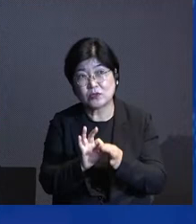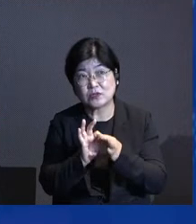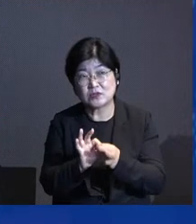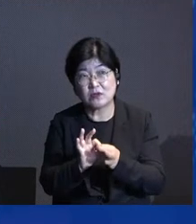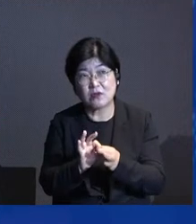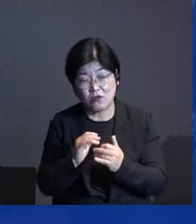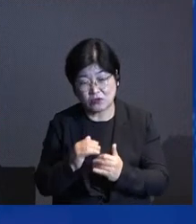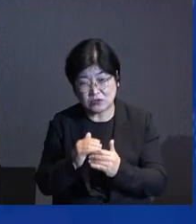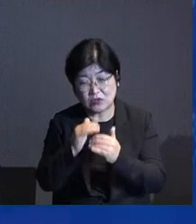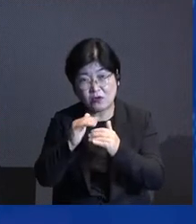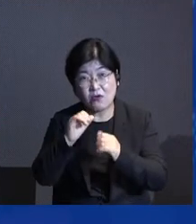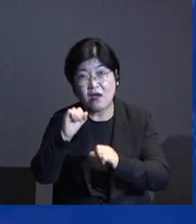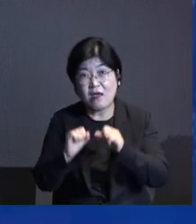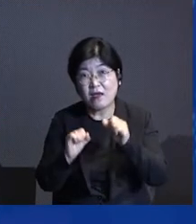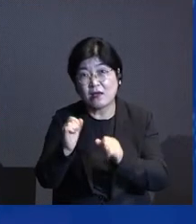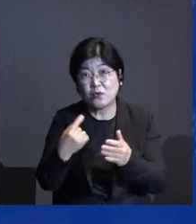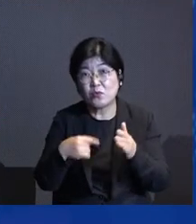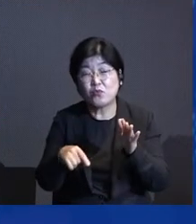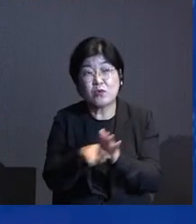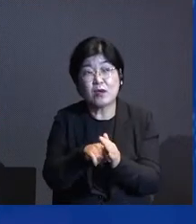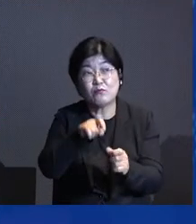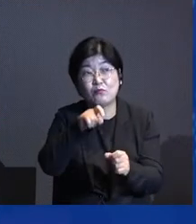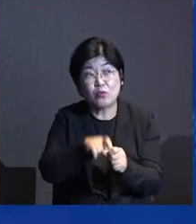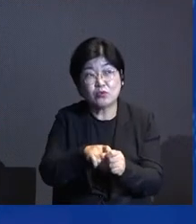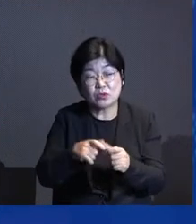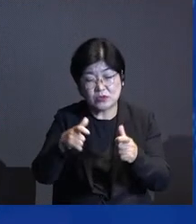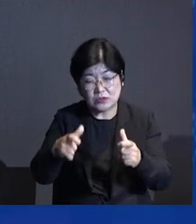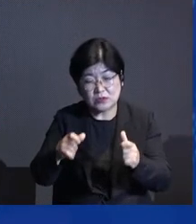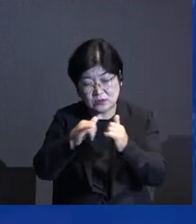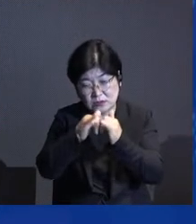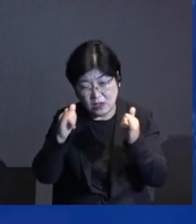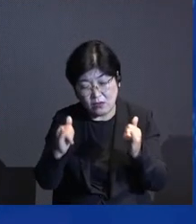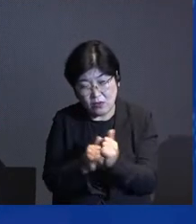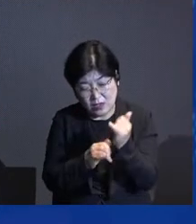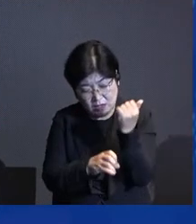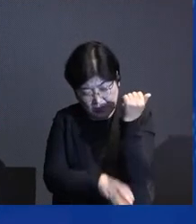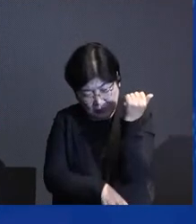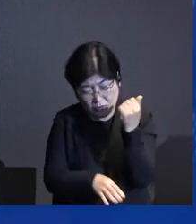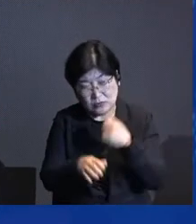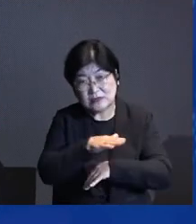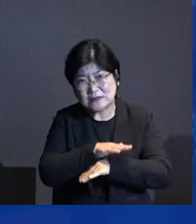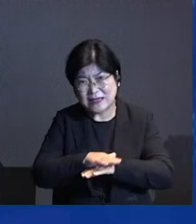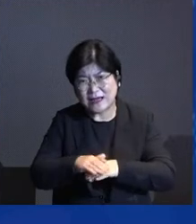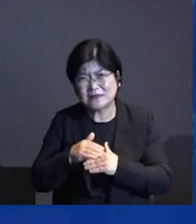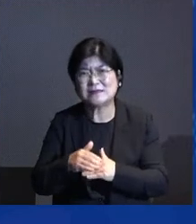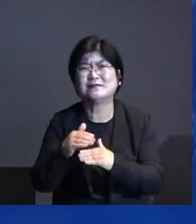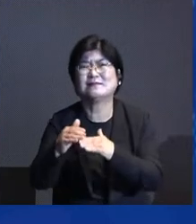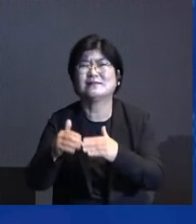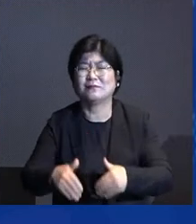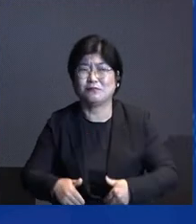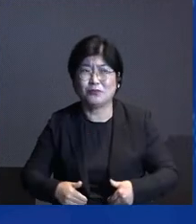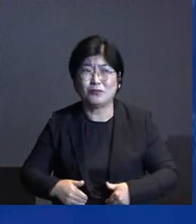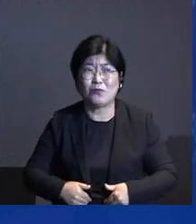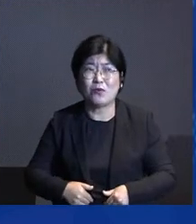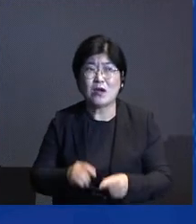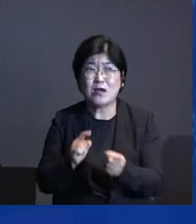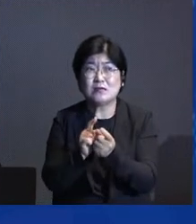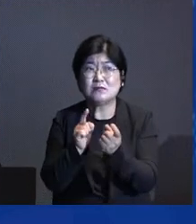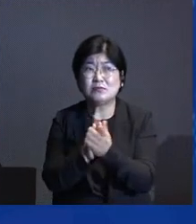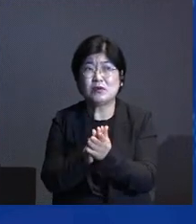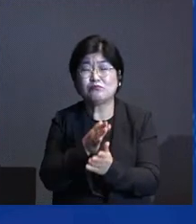the grassroots level to be able to translate the benefits to older people in the field. And so the